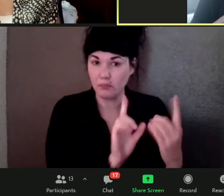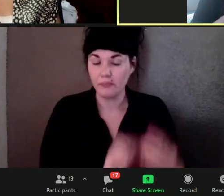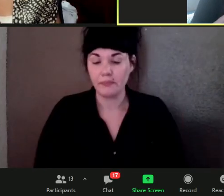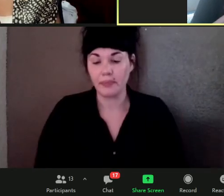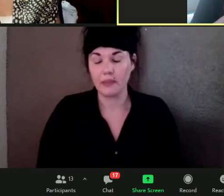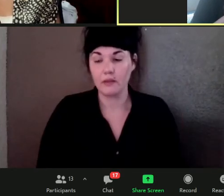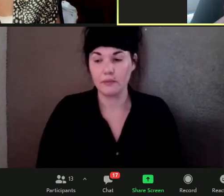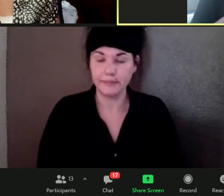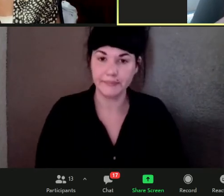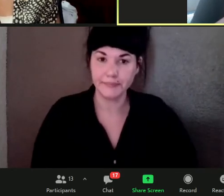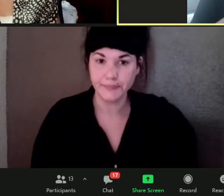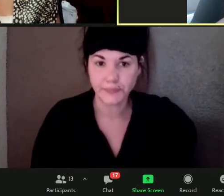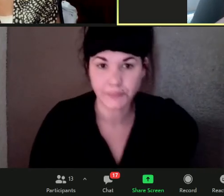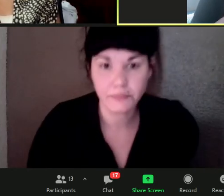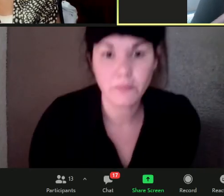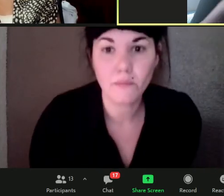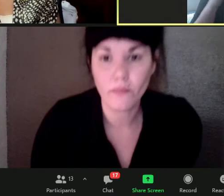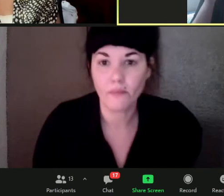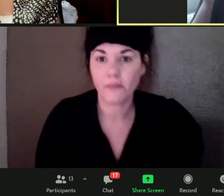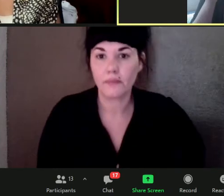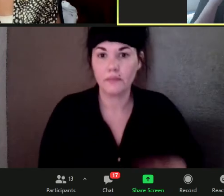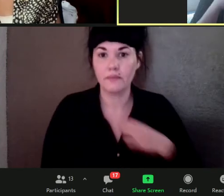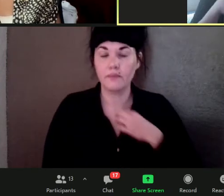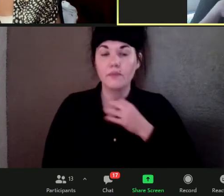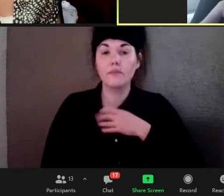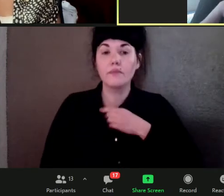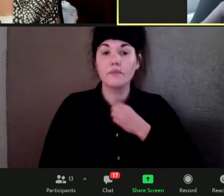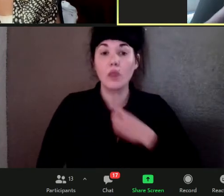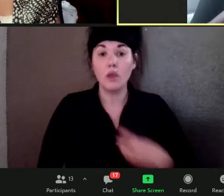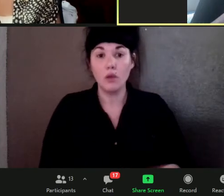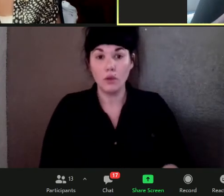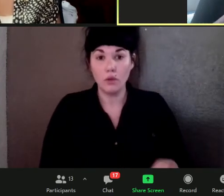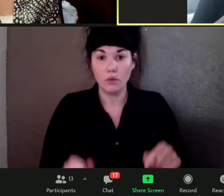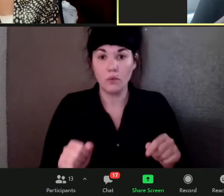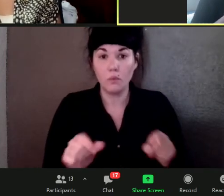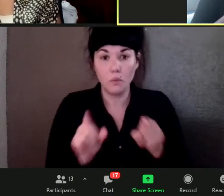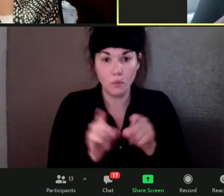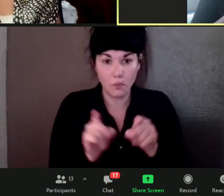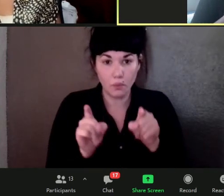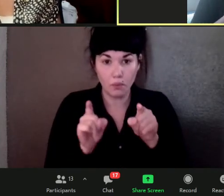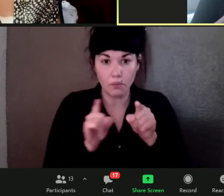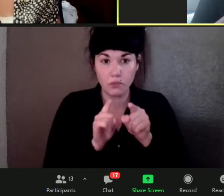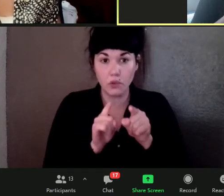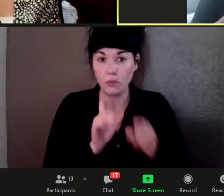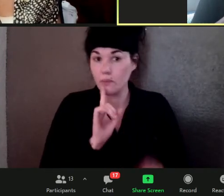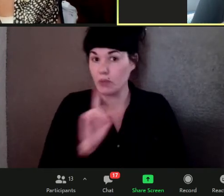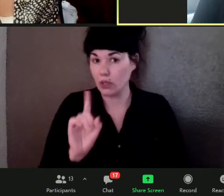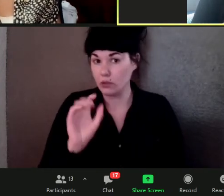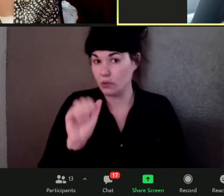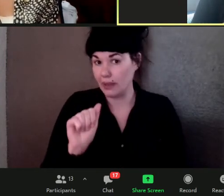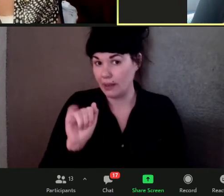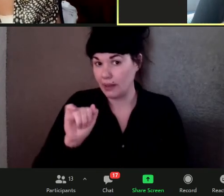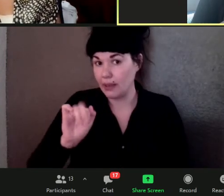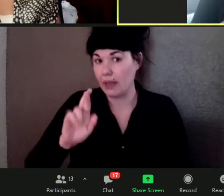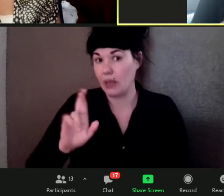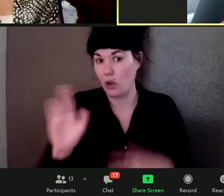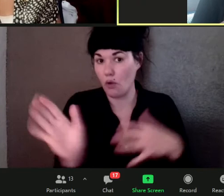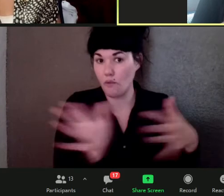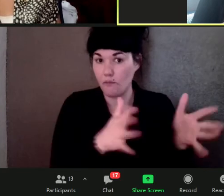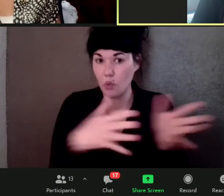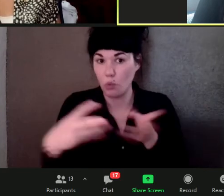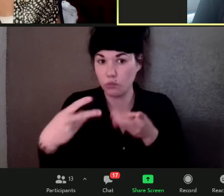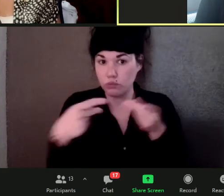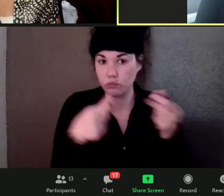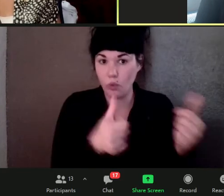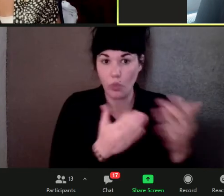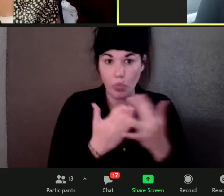HVAC questions, so making sure that there's a clean airflow going through the building. And that's stuff that